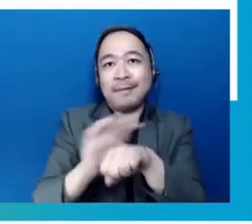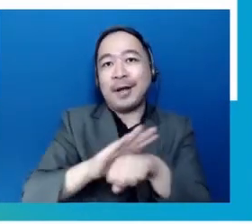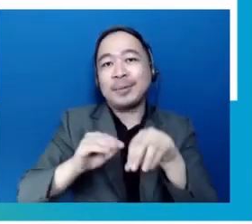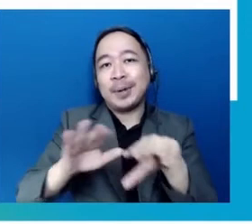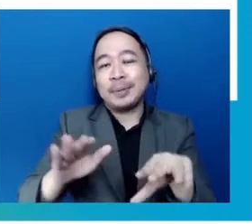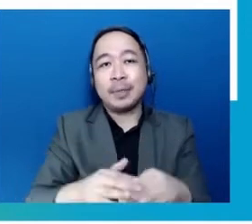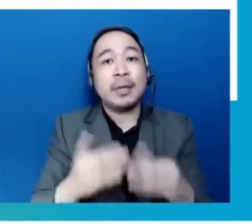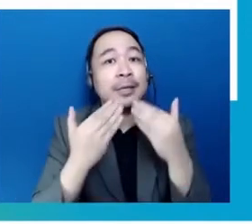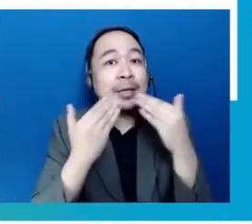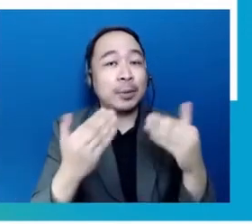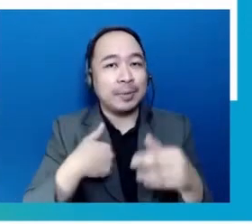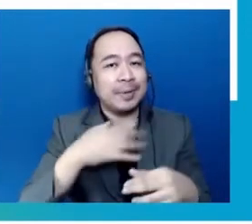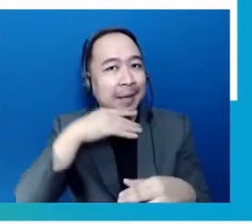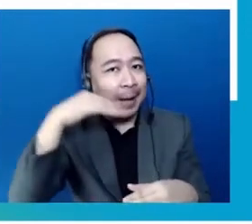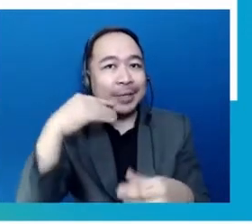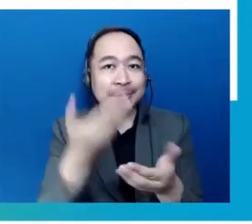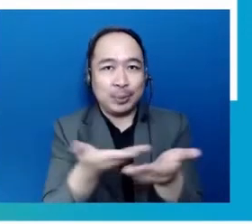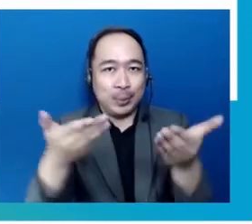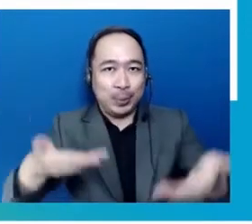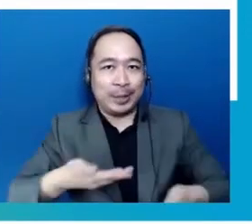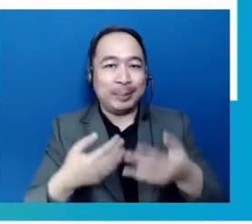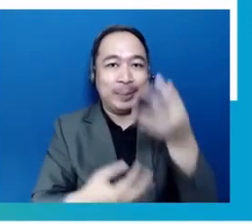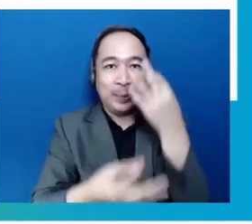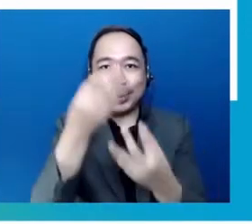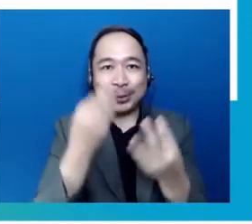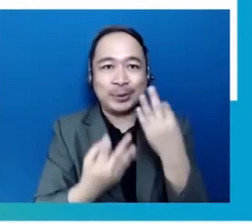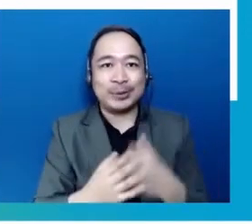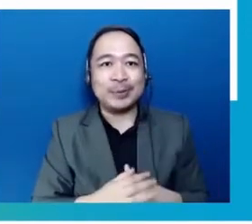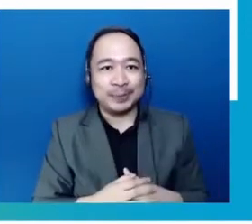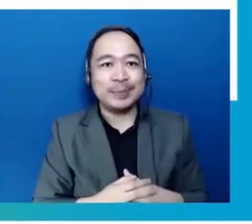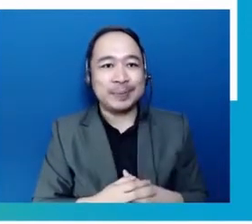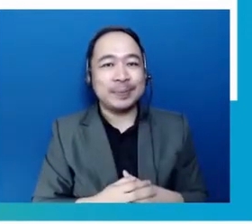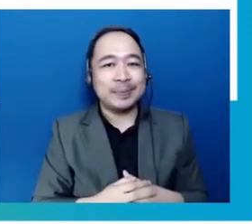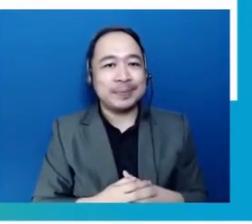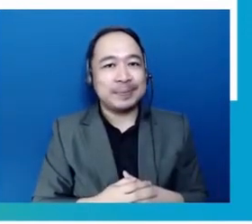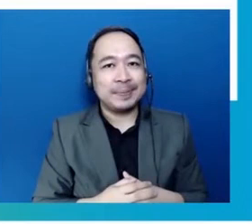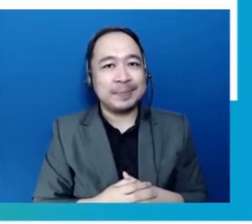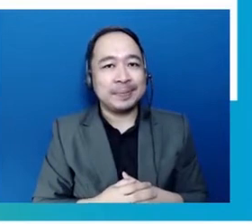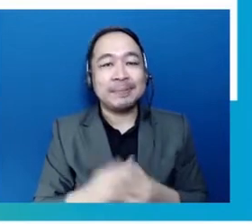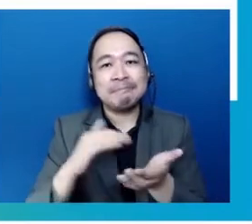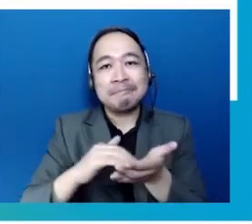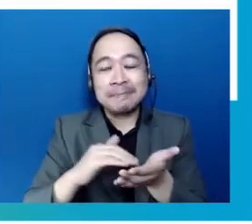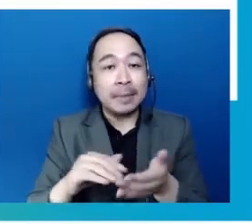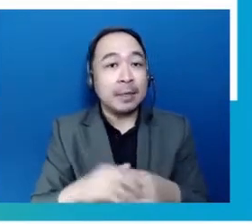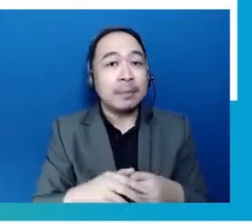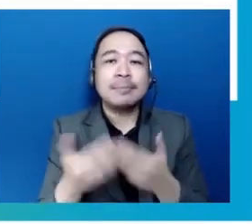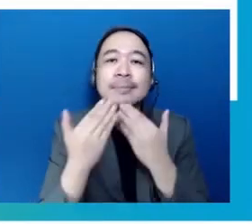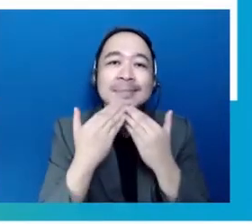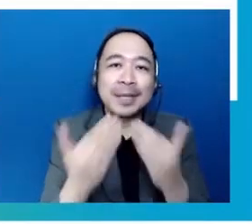now happy to take your questions. Sorry about that. Okay, thank you very much, President